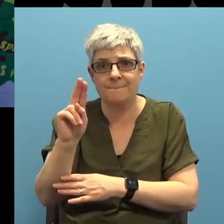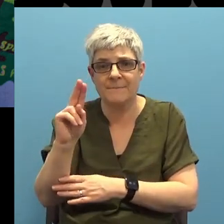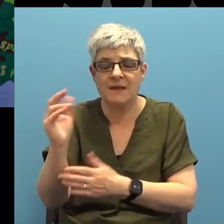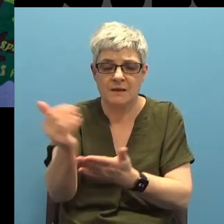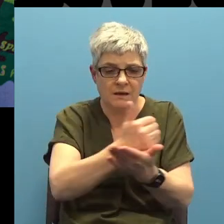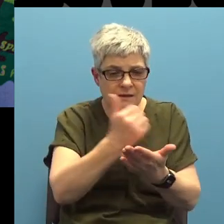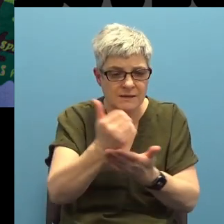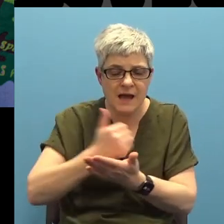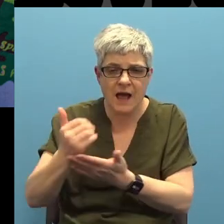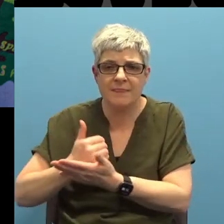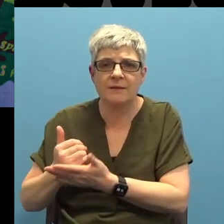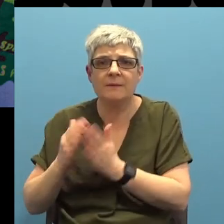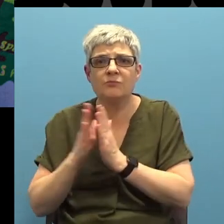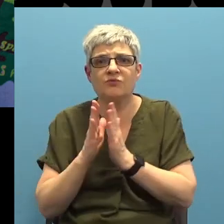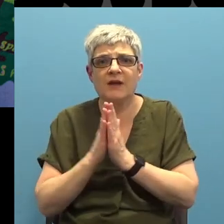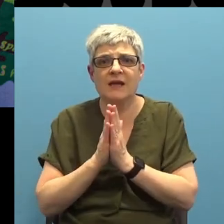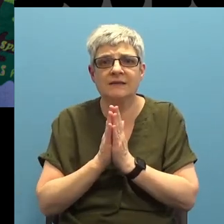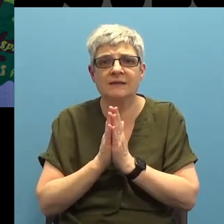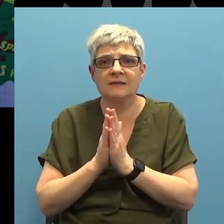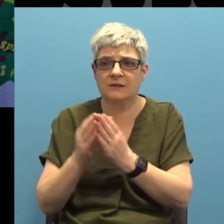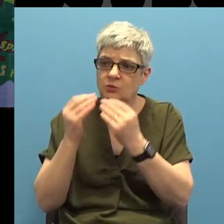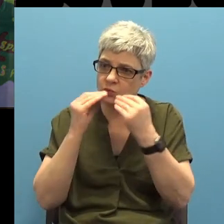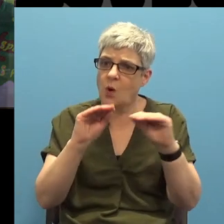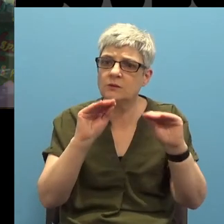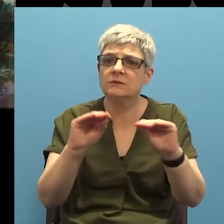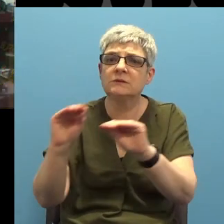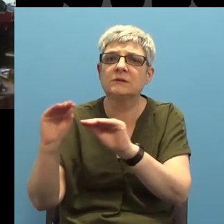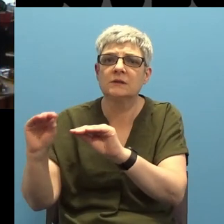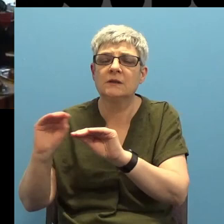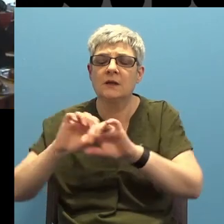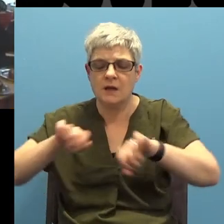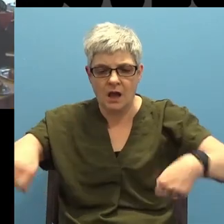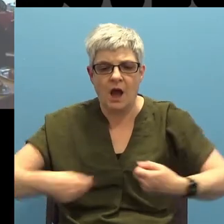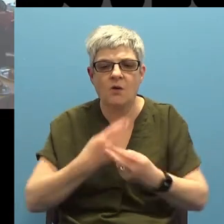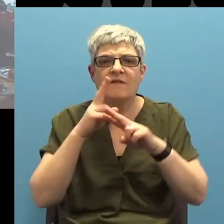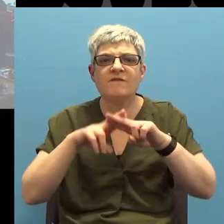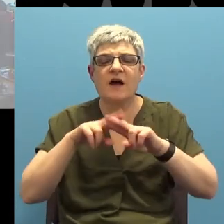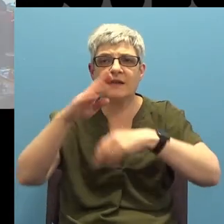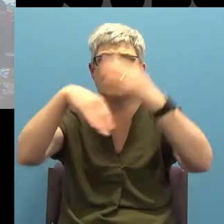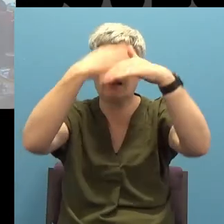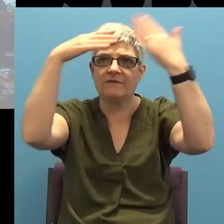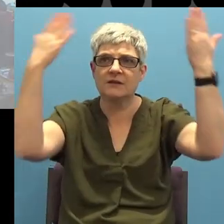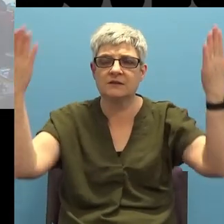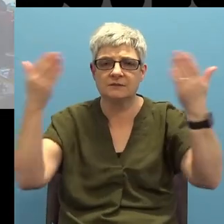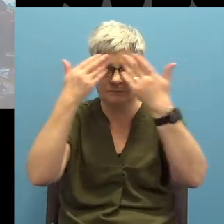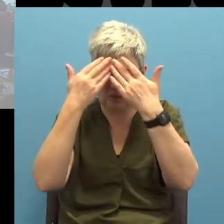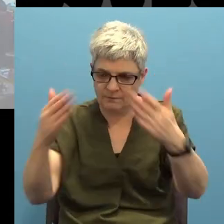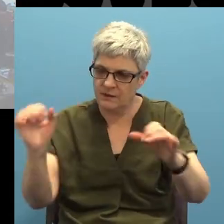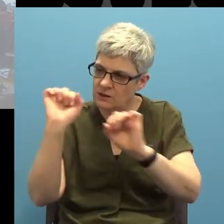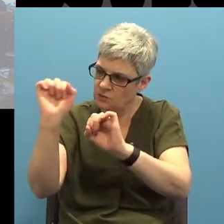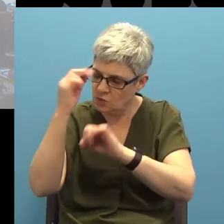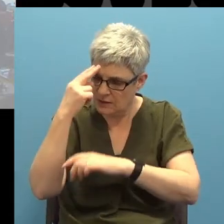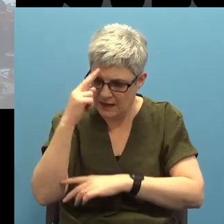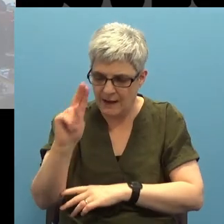and gather up our prayers and the words he taught his followers. Our Father in heaven,